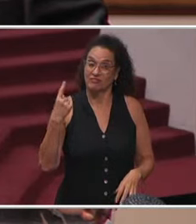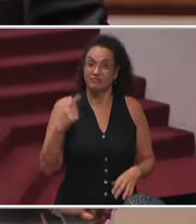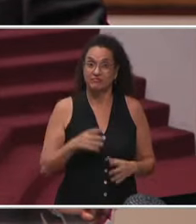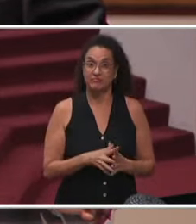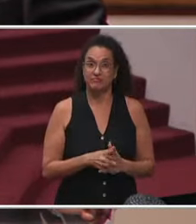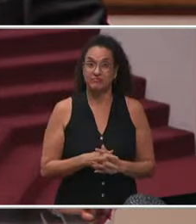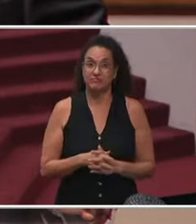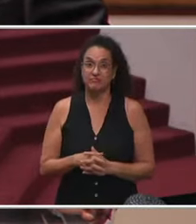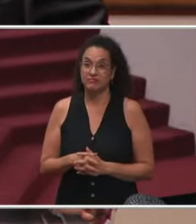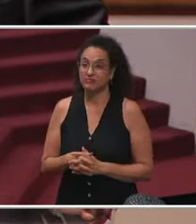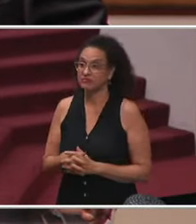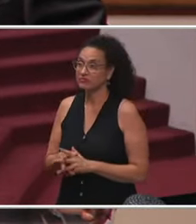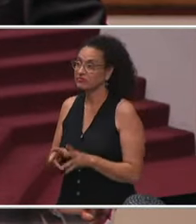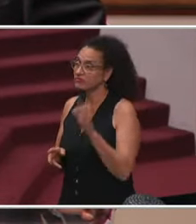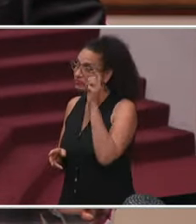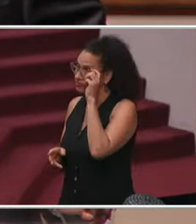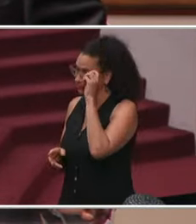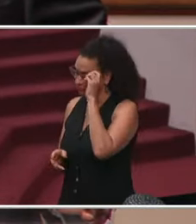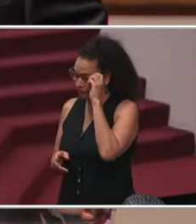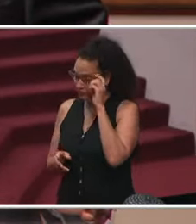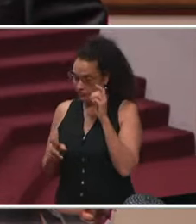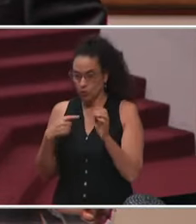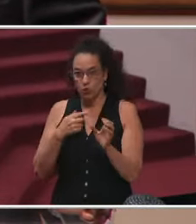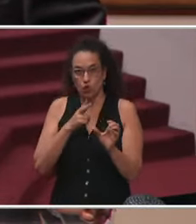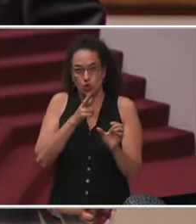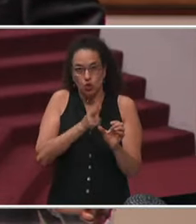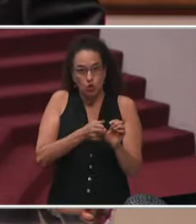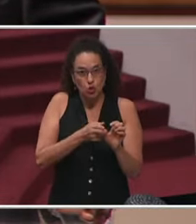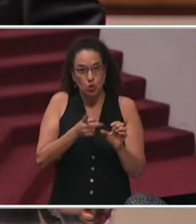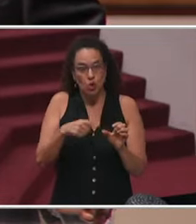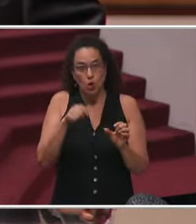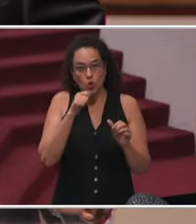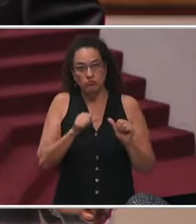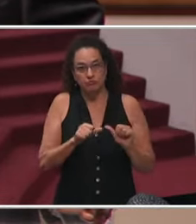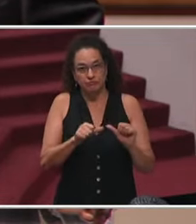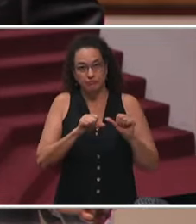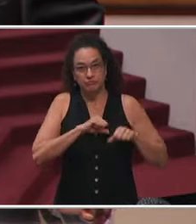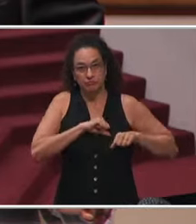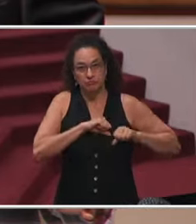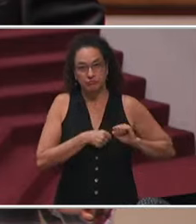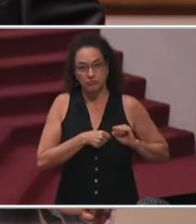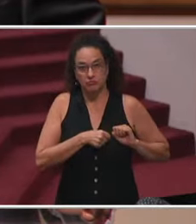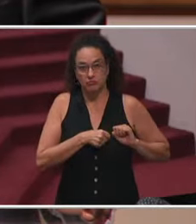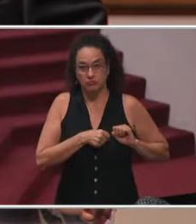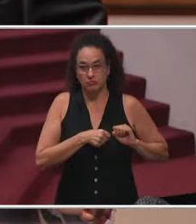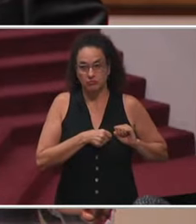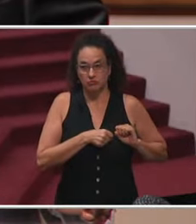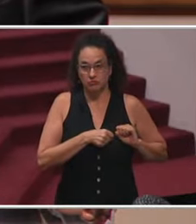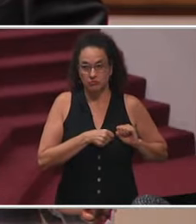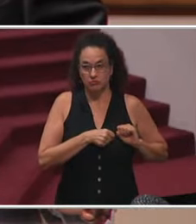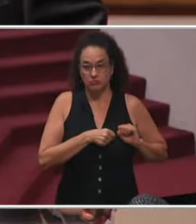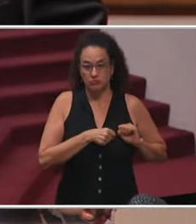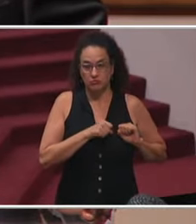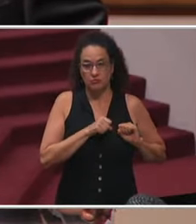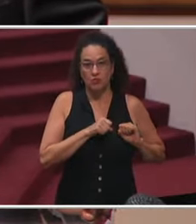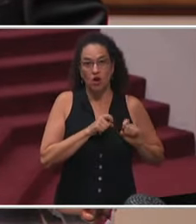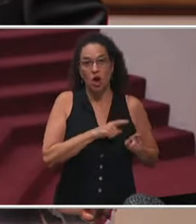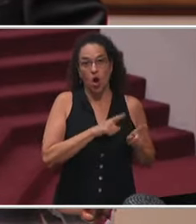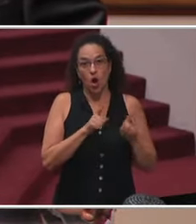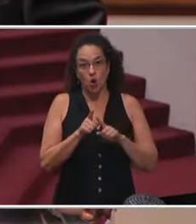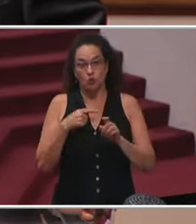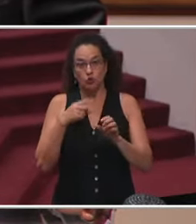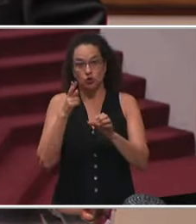So, yes, we join those who continue to grieve and mourn, but we also join